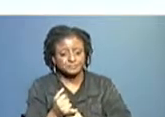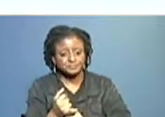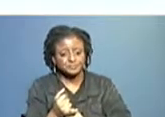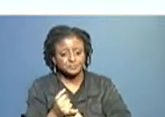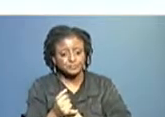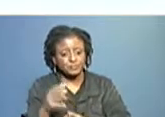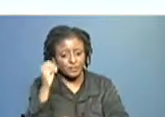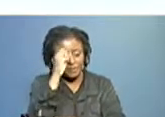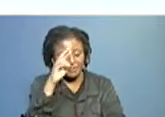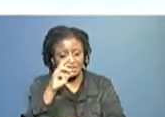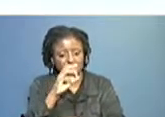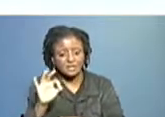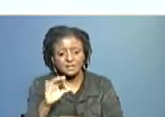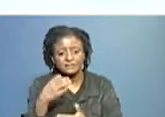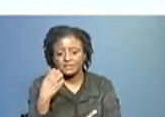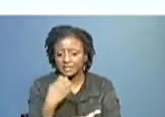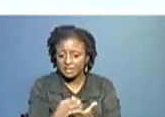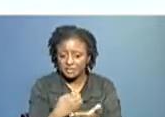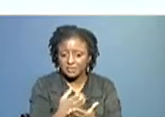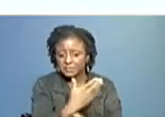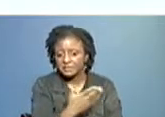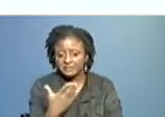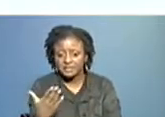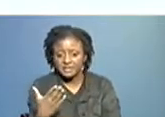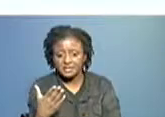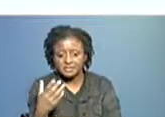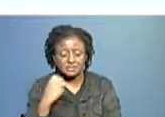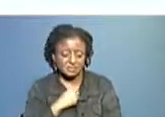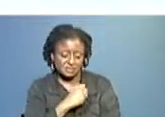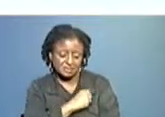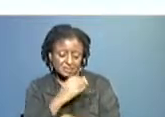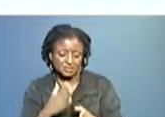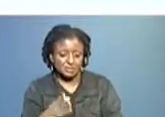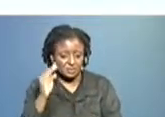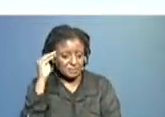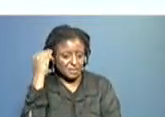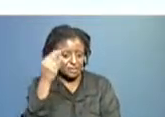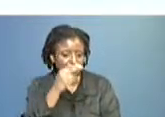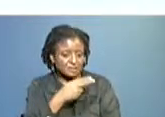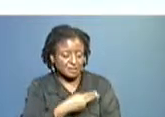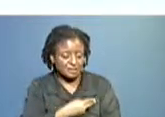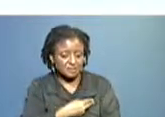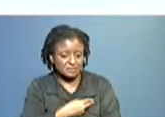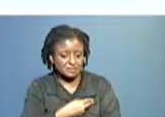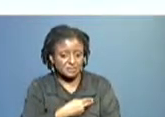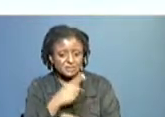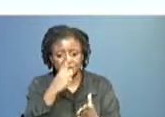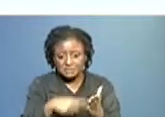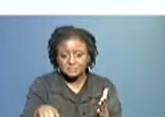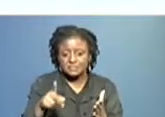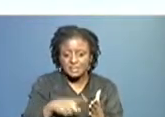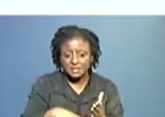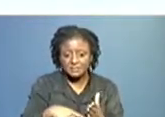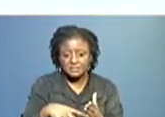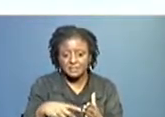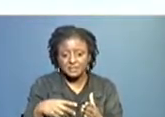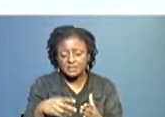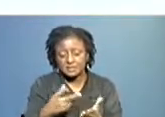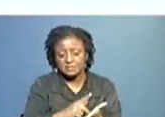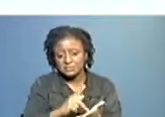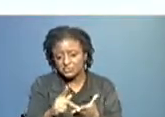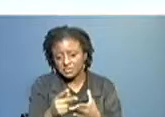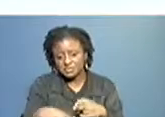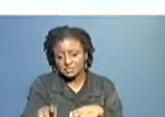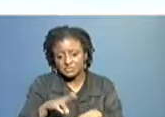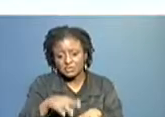Minister of Economic Affairs, Senator the Honorable Michael Hokitas, is blaming inflation on the increase in the cost of goods,